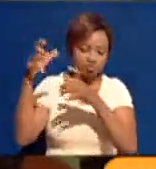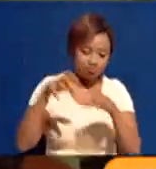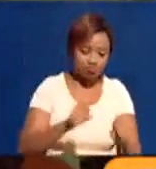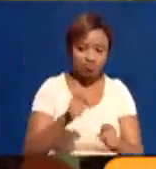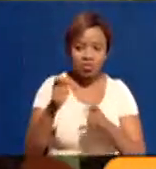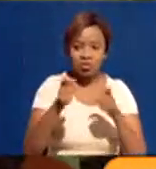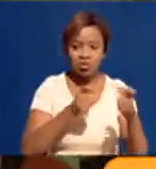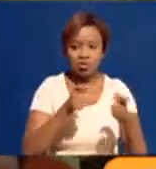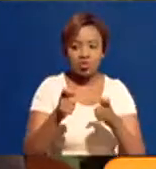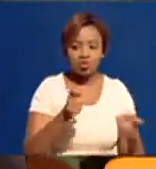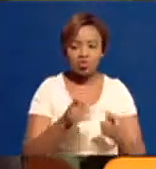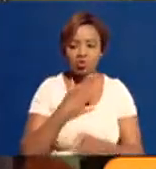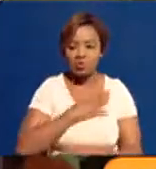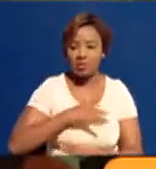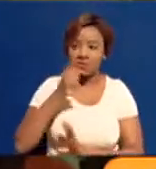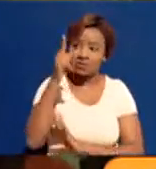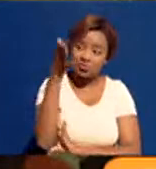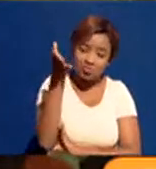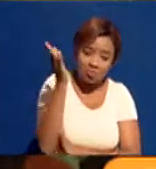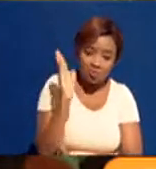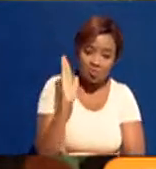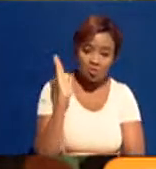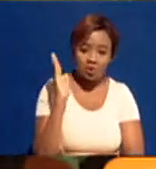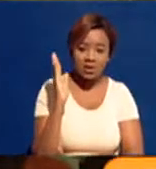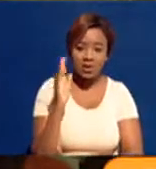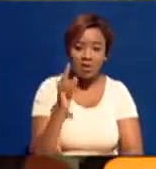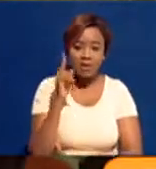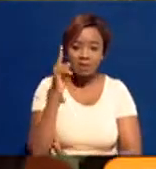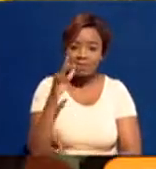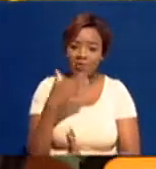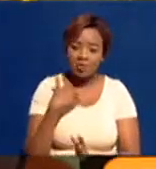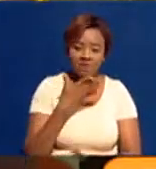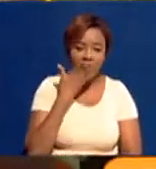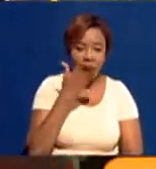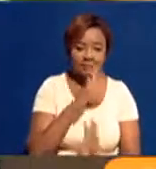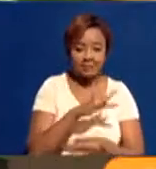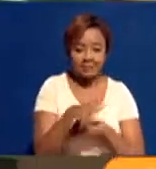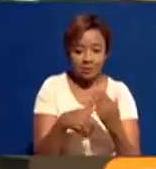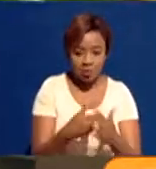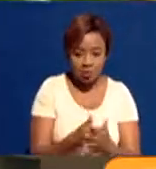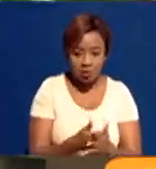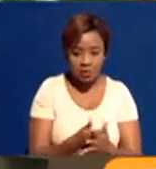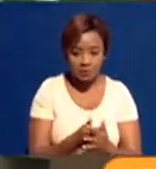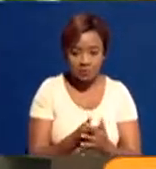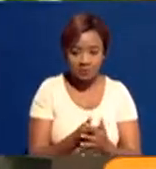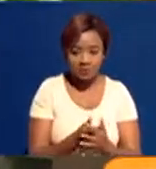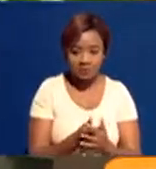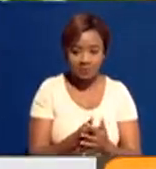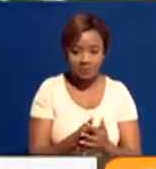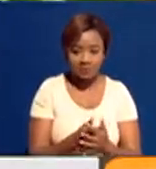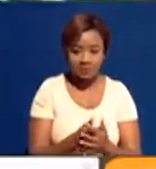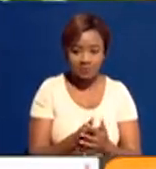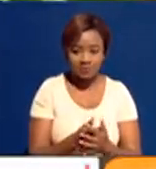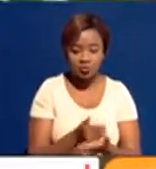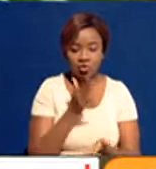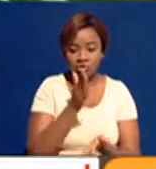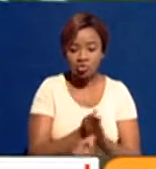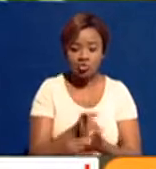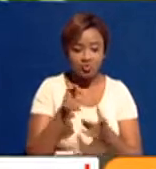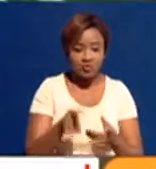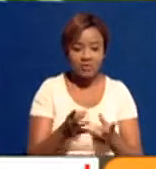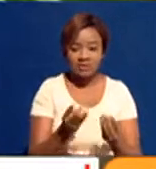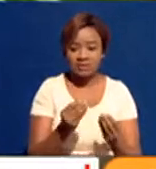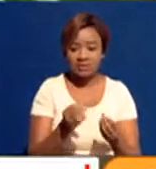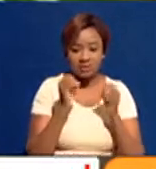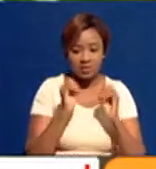to surrender to this God who has all the answers. This is a hard time. It's a